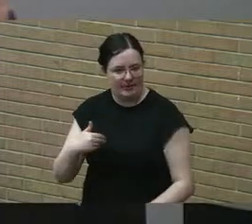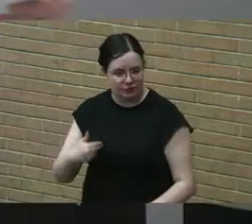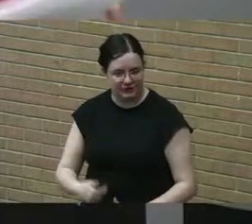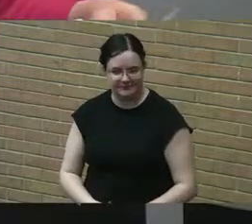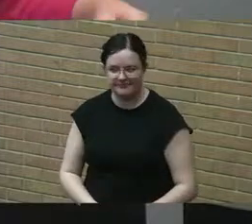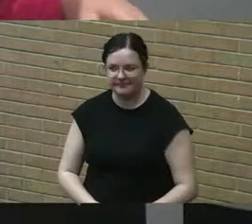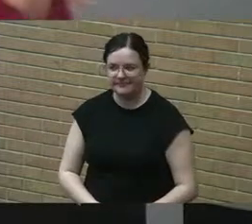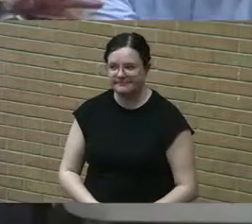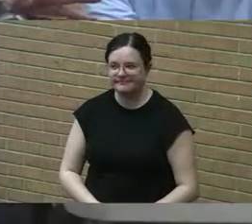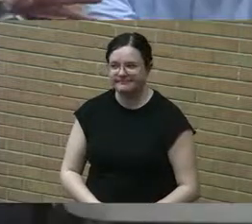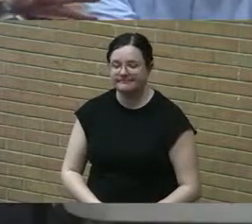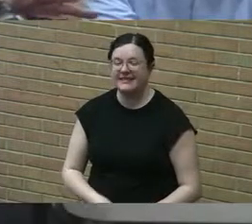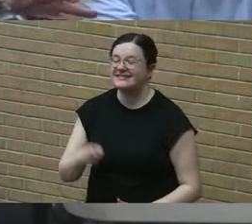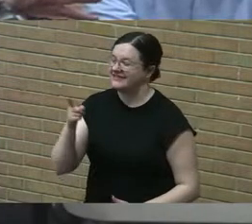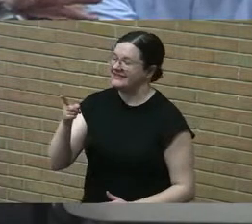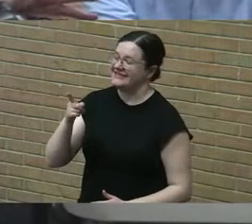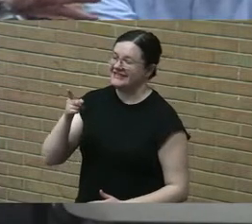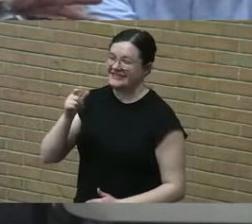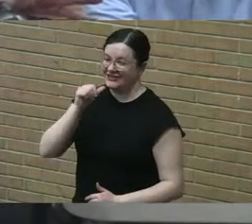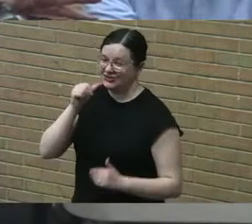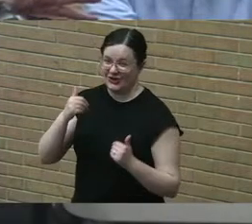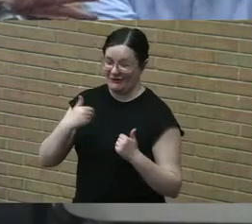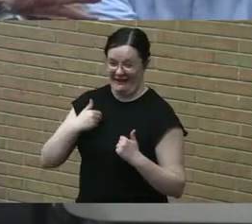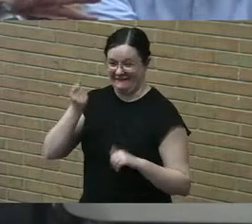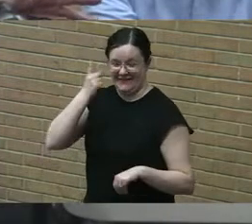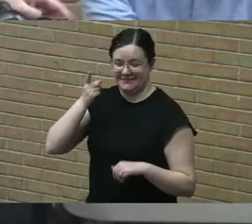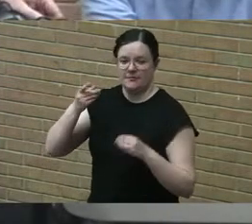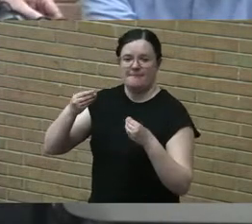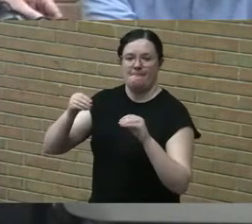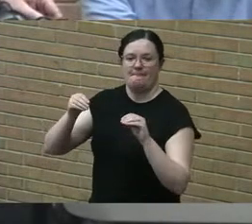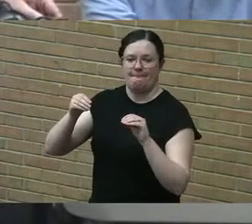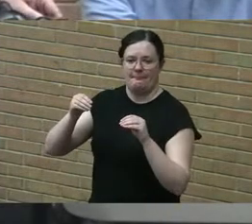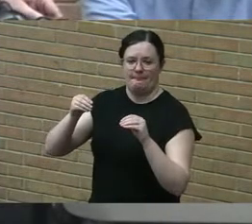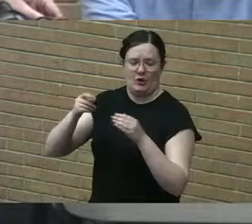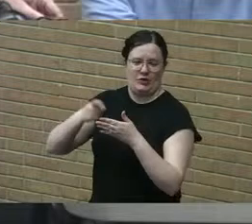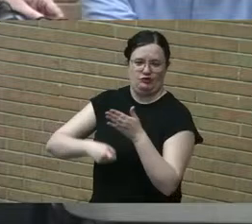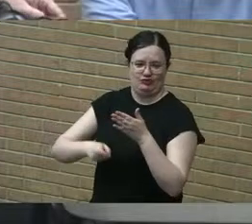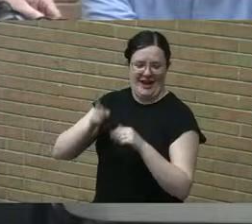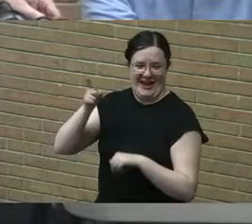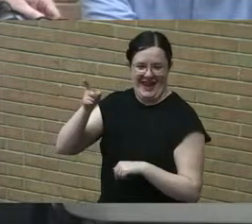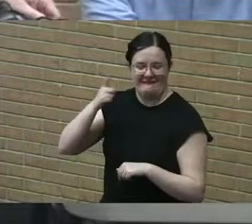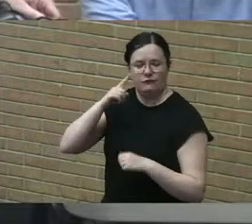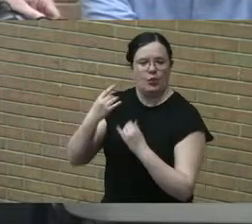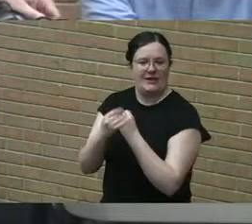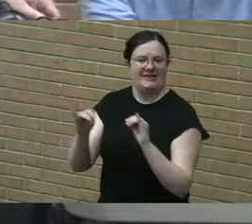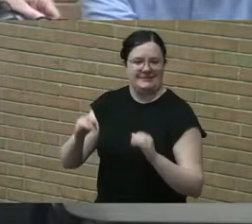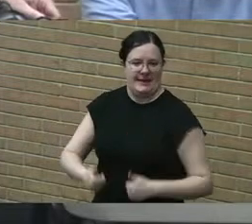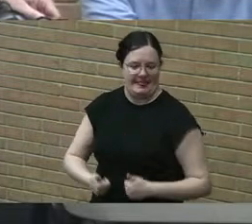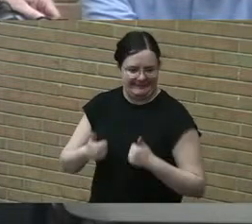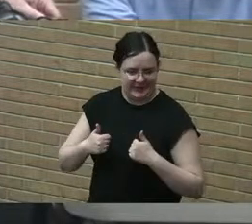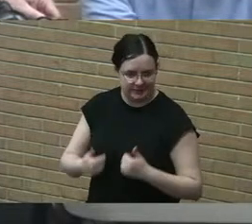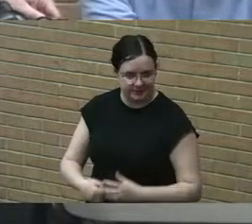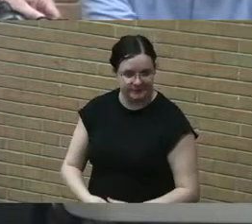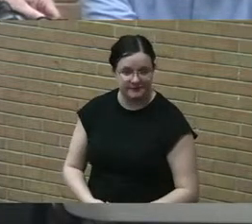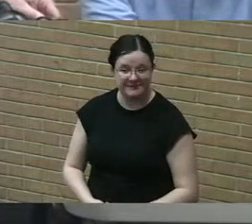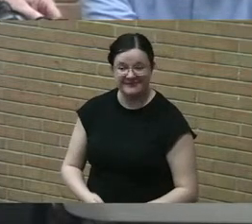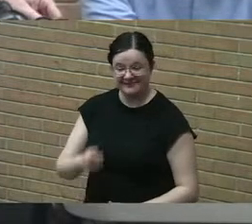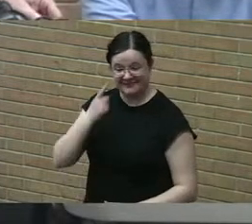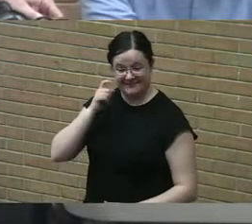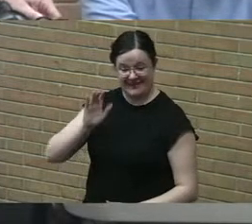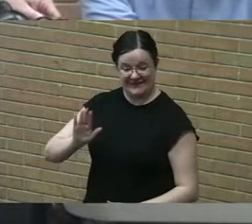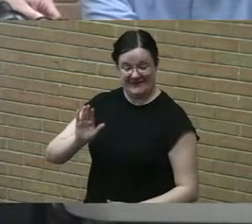I don't have, it's a market rate for independent living, but because of its style,